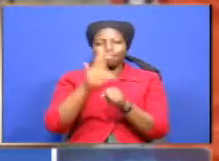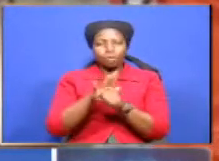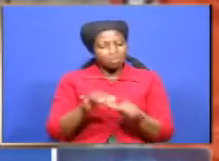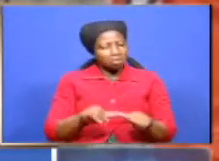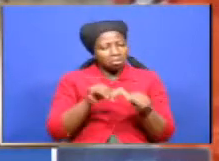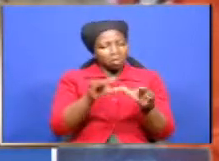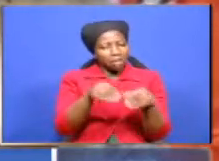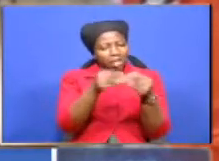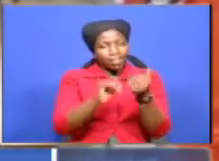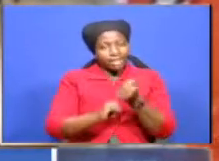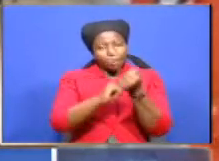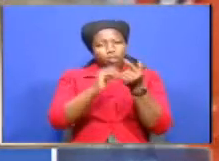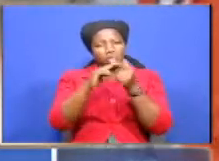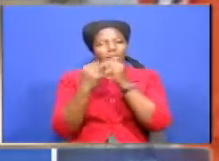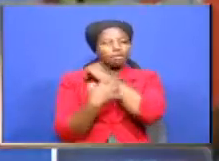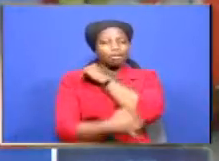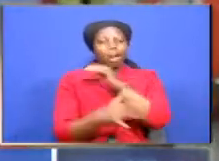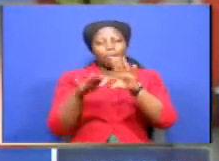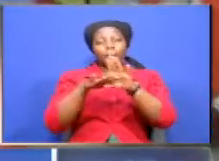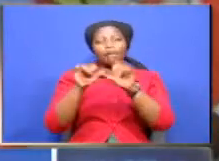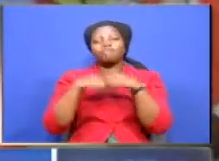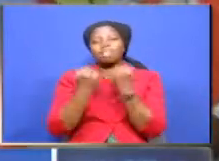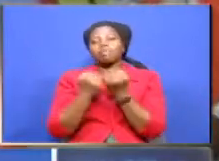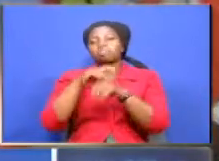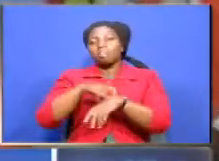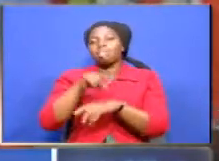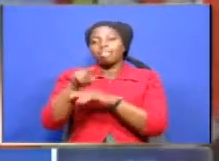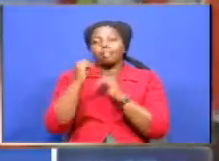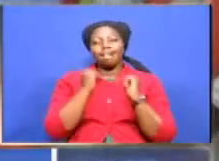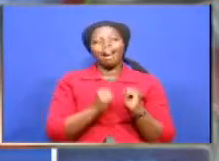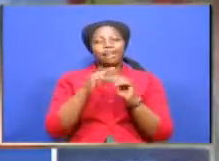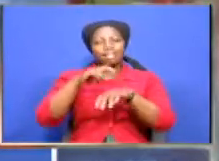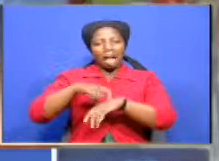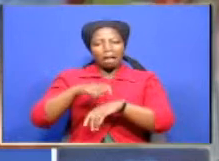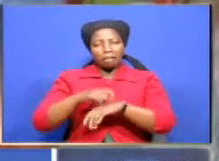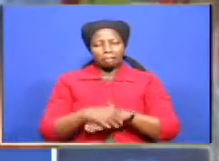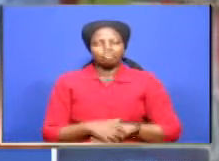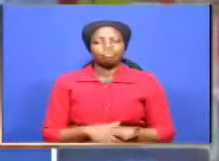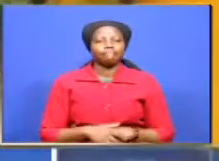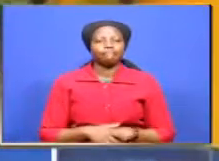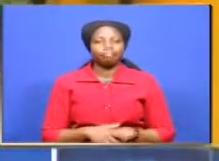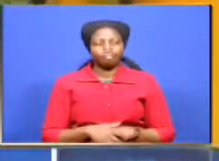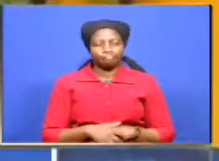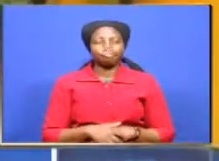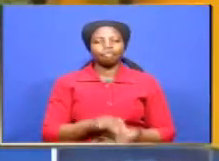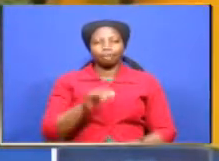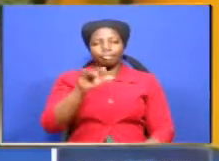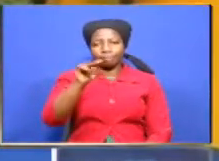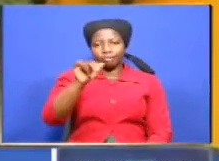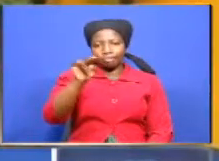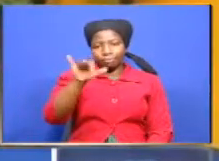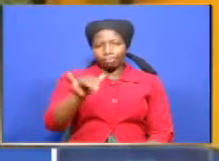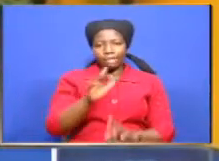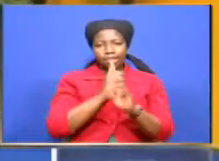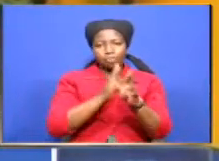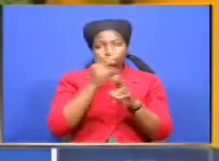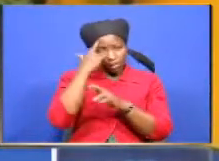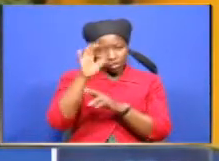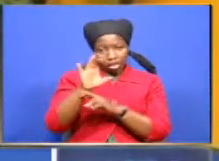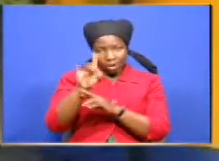to vulnerable members of society during this difficult period. Nancy Okware, Channel One